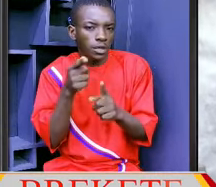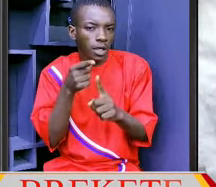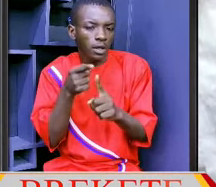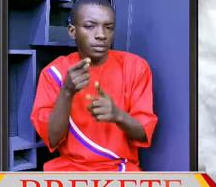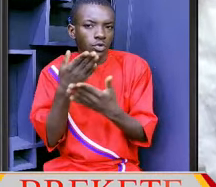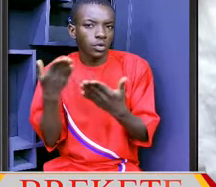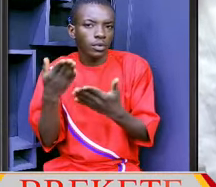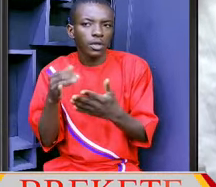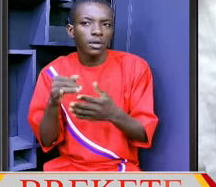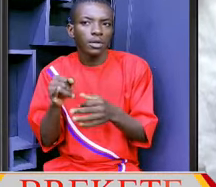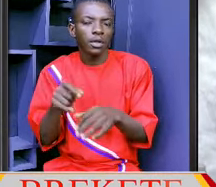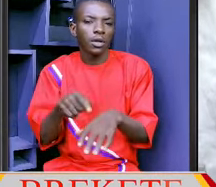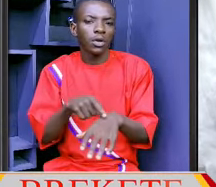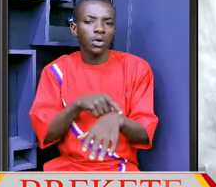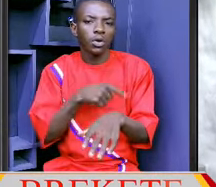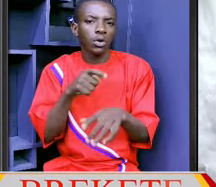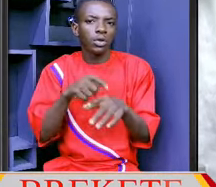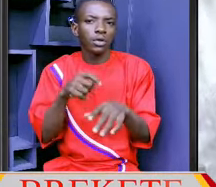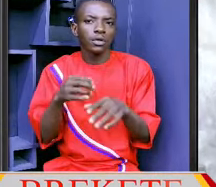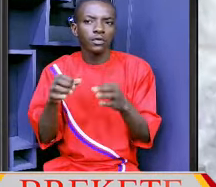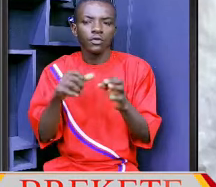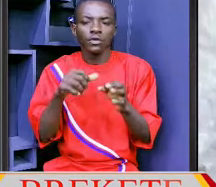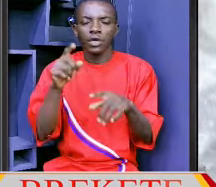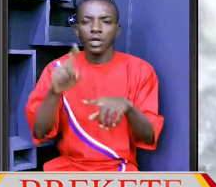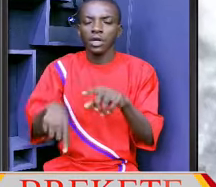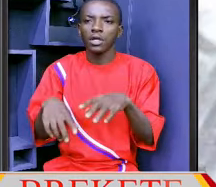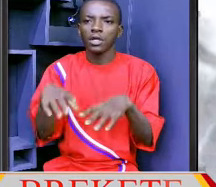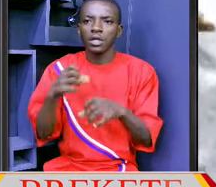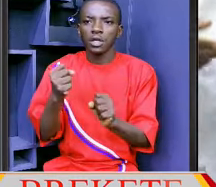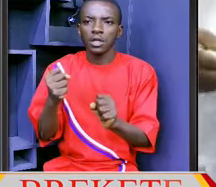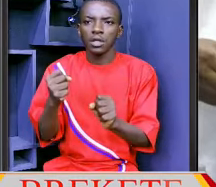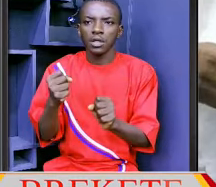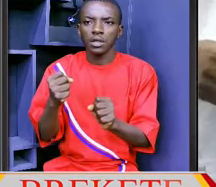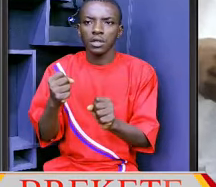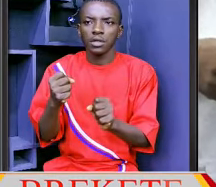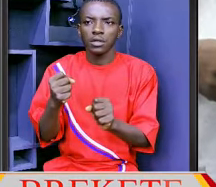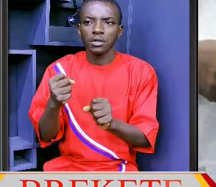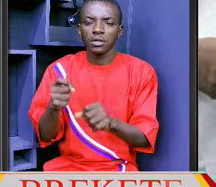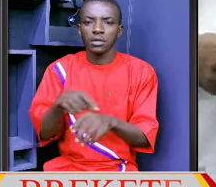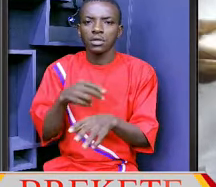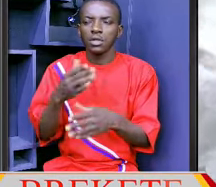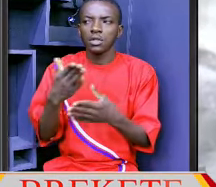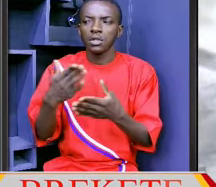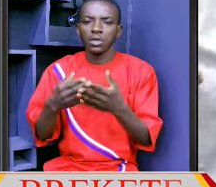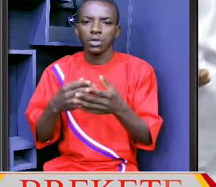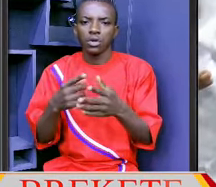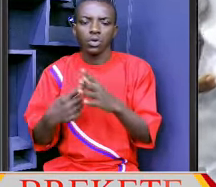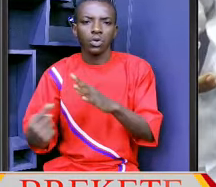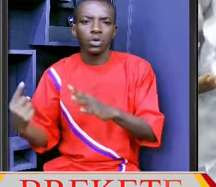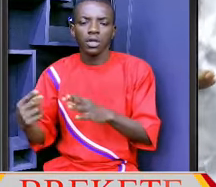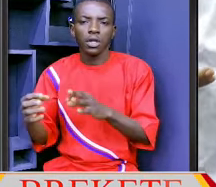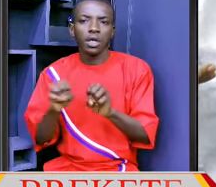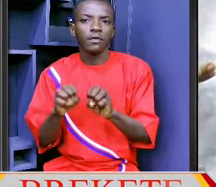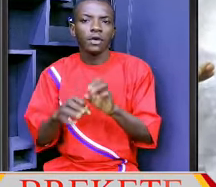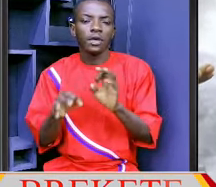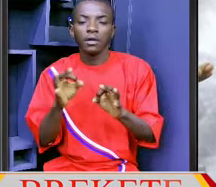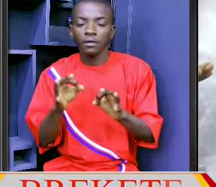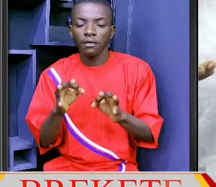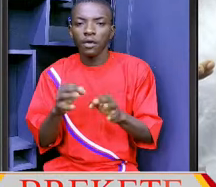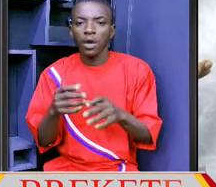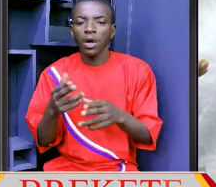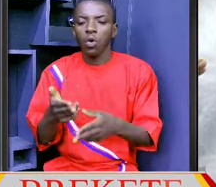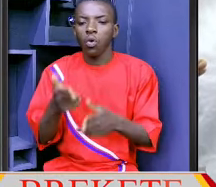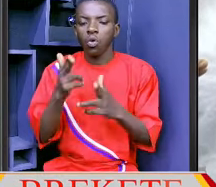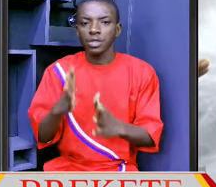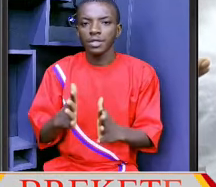very long time, if you know if you get the thing go walk and leave you. Even if na hunter you be.